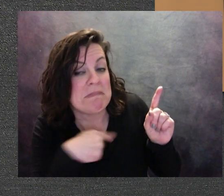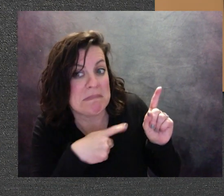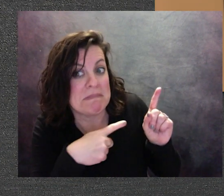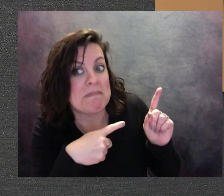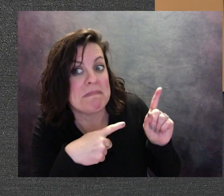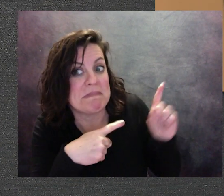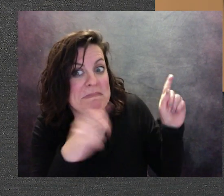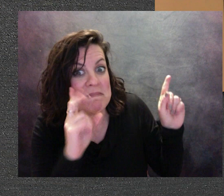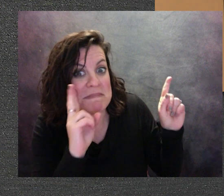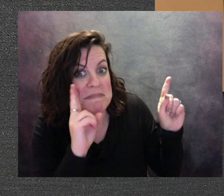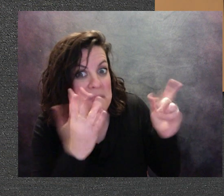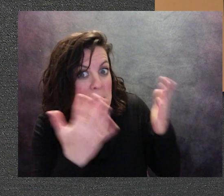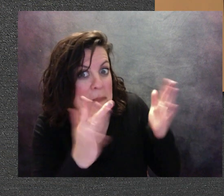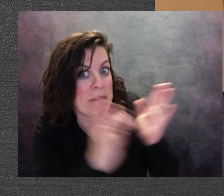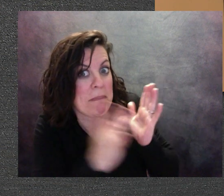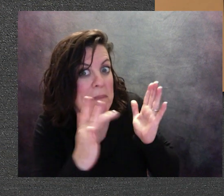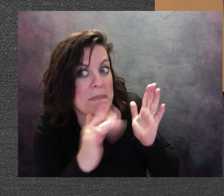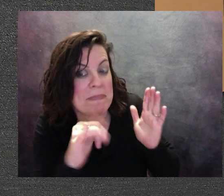Yes. Let's find out.